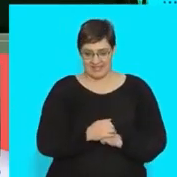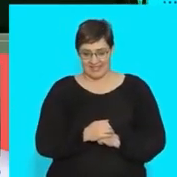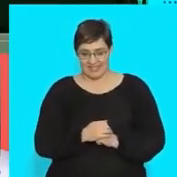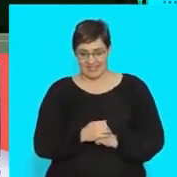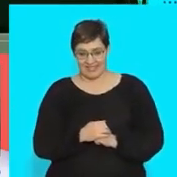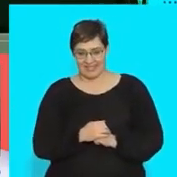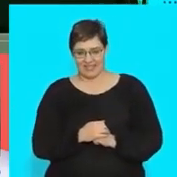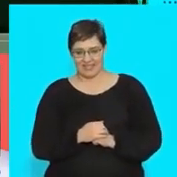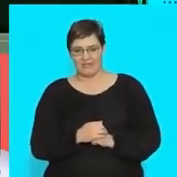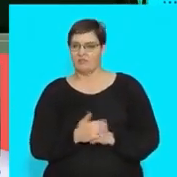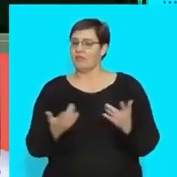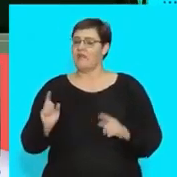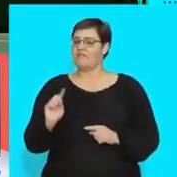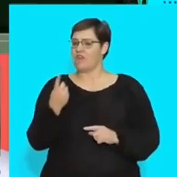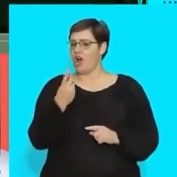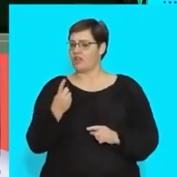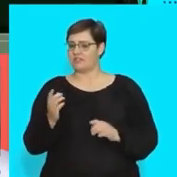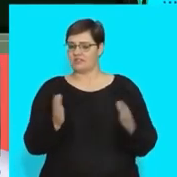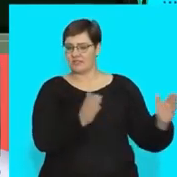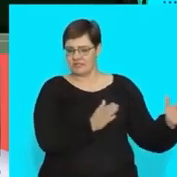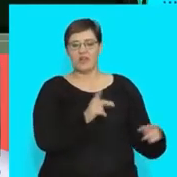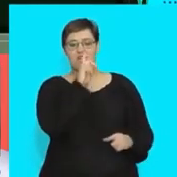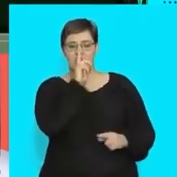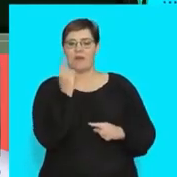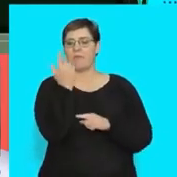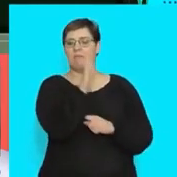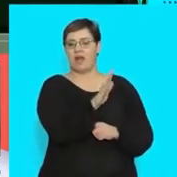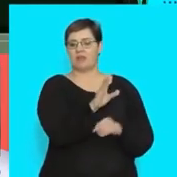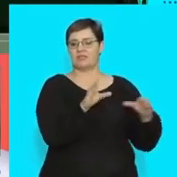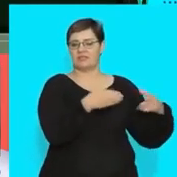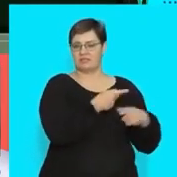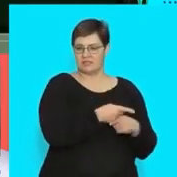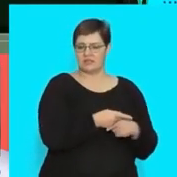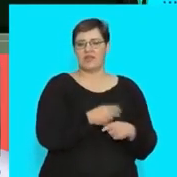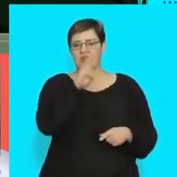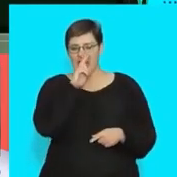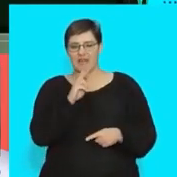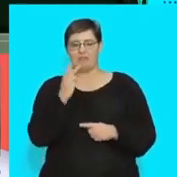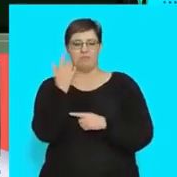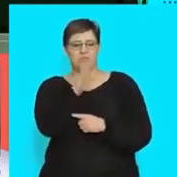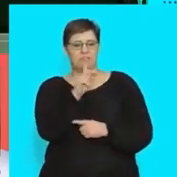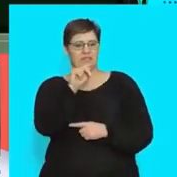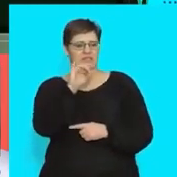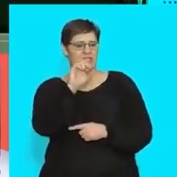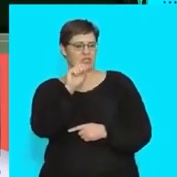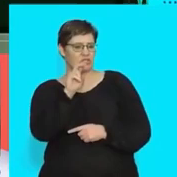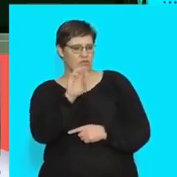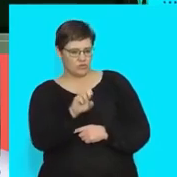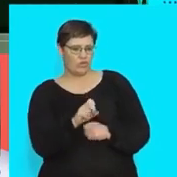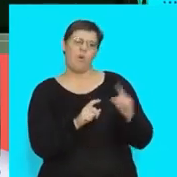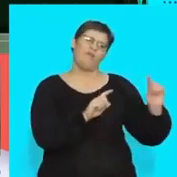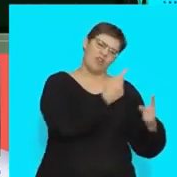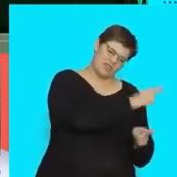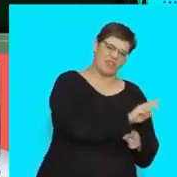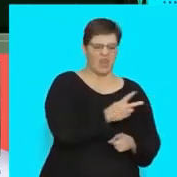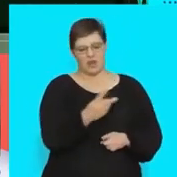Our first section, we looked at plant organs, and then we looked at plant tissues, actually plant tissues, then plant organs,